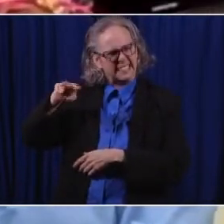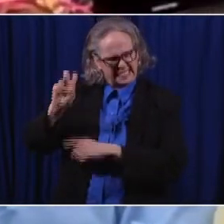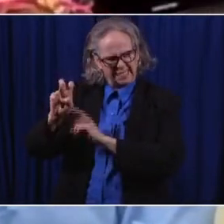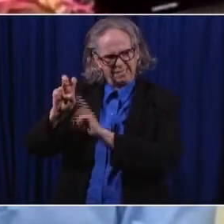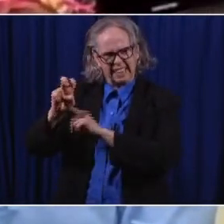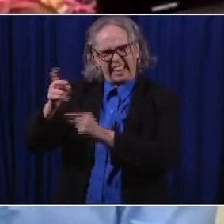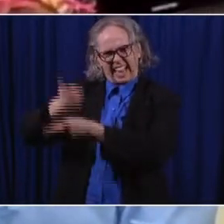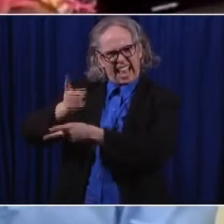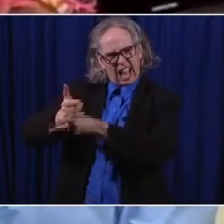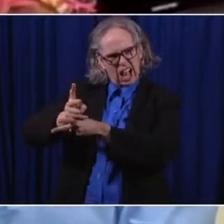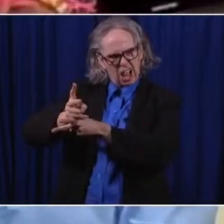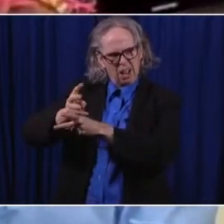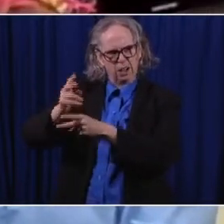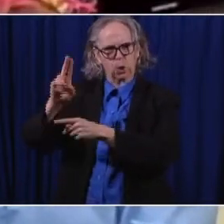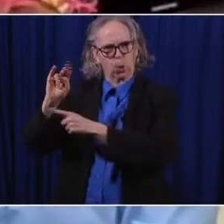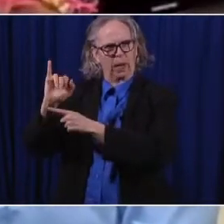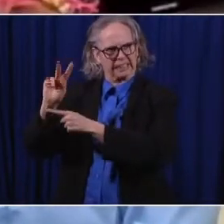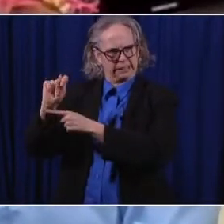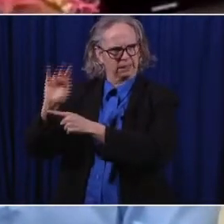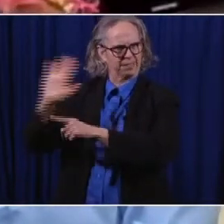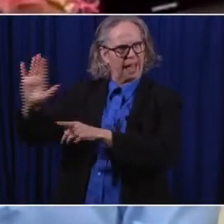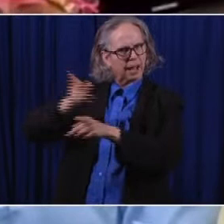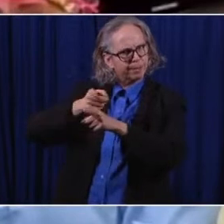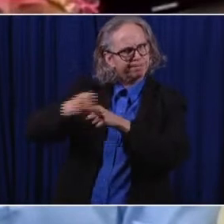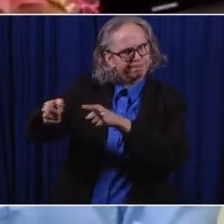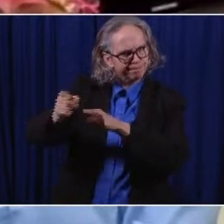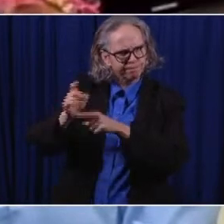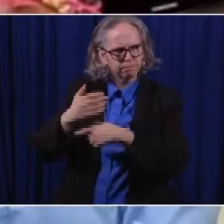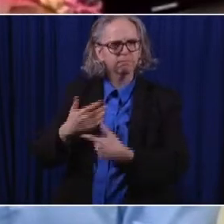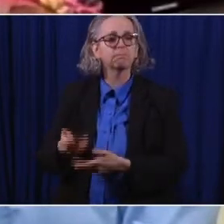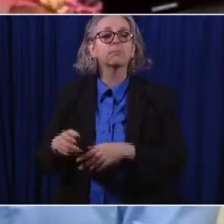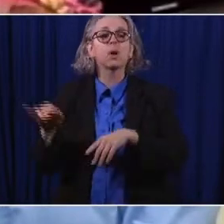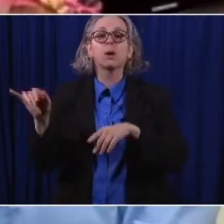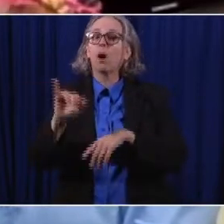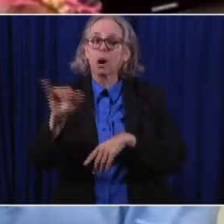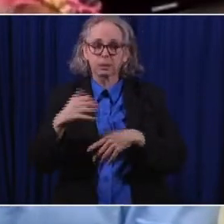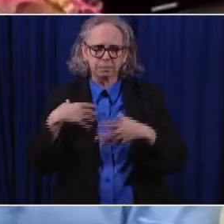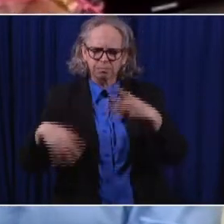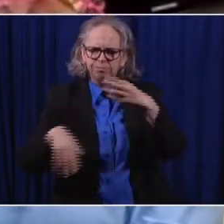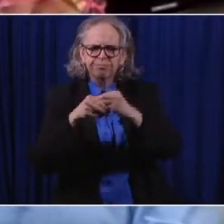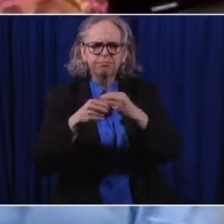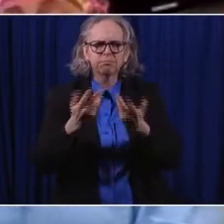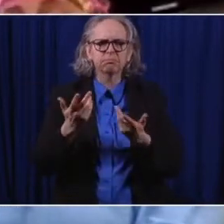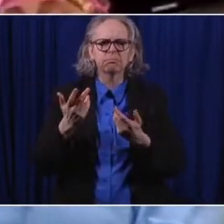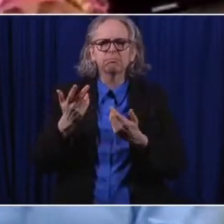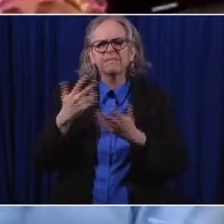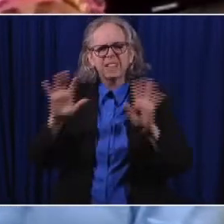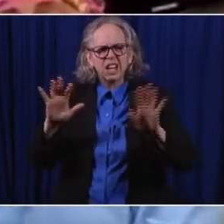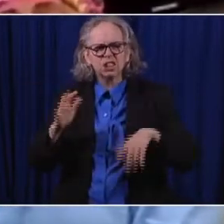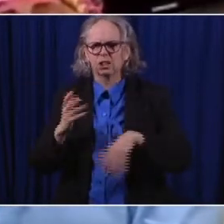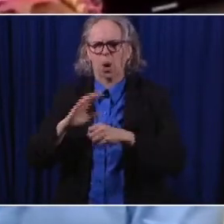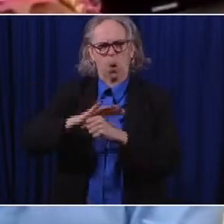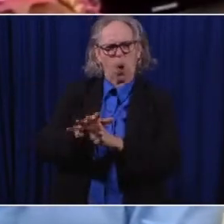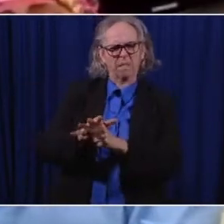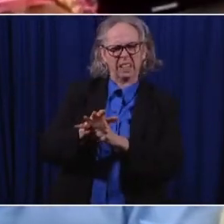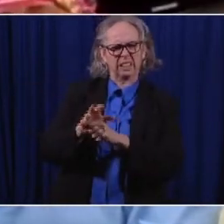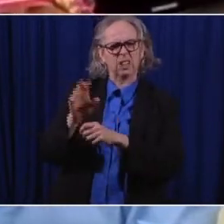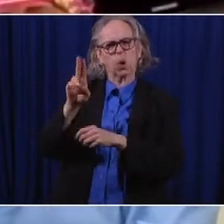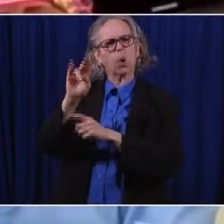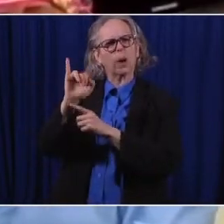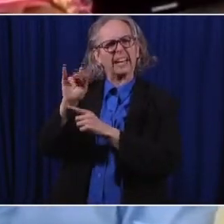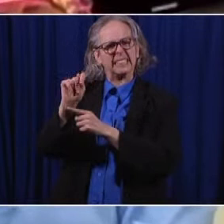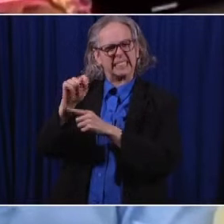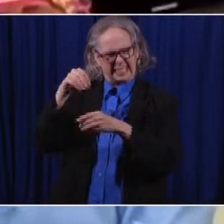And I also have had the opportunity to go and work on one of the COVID units here at the